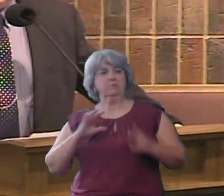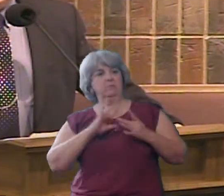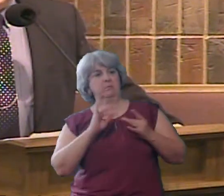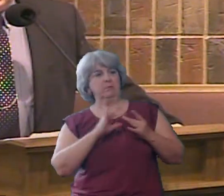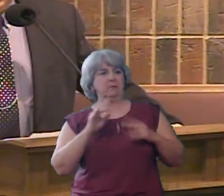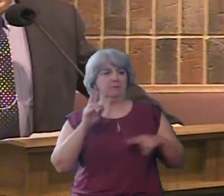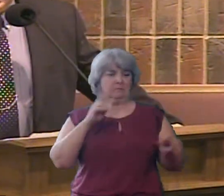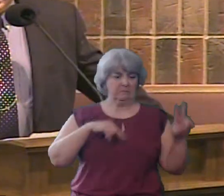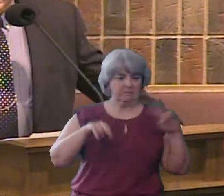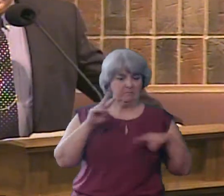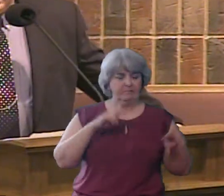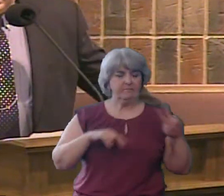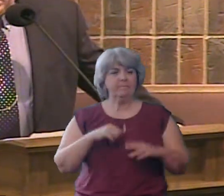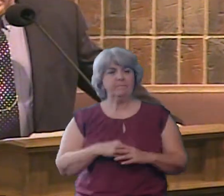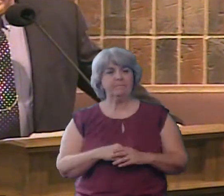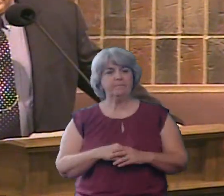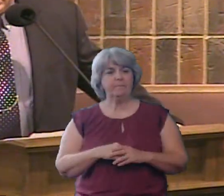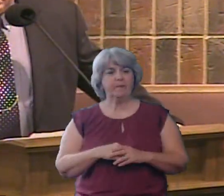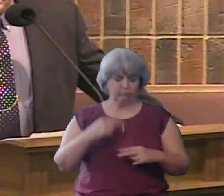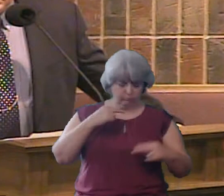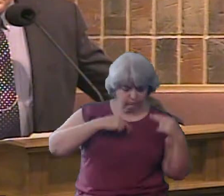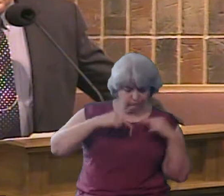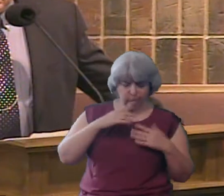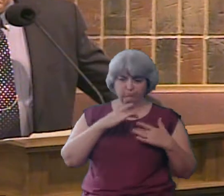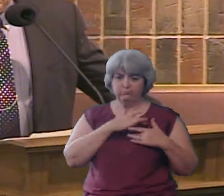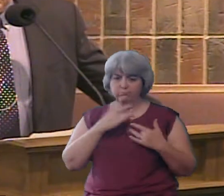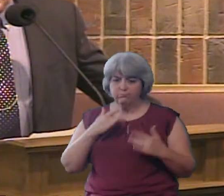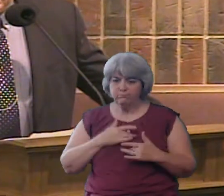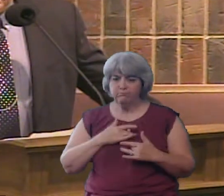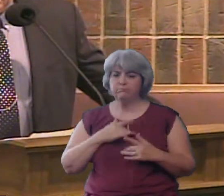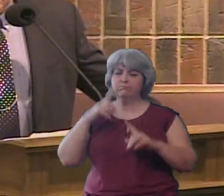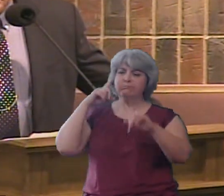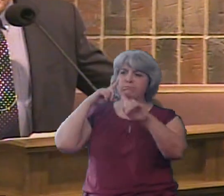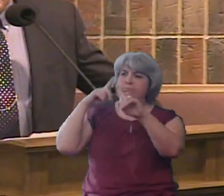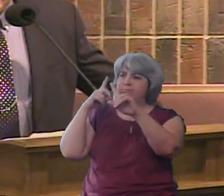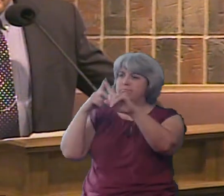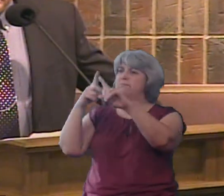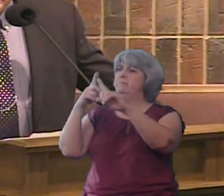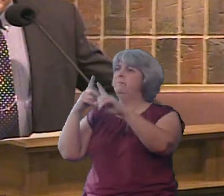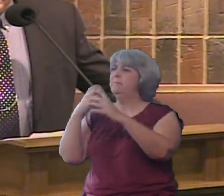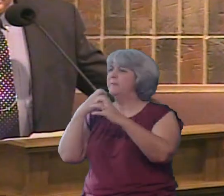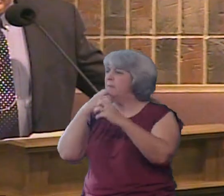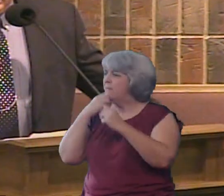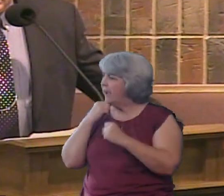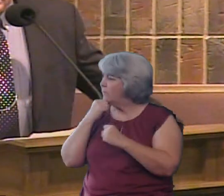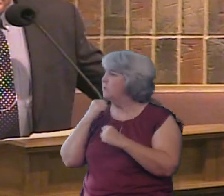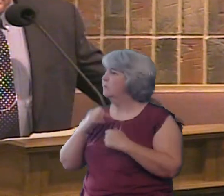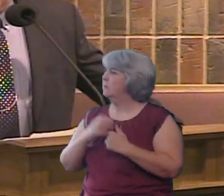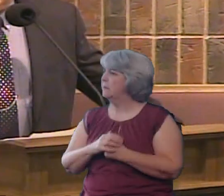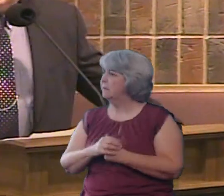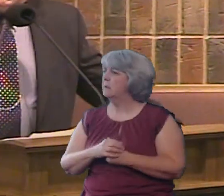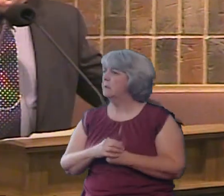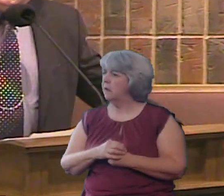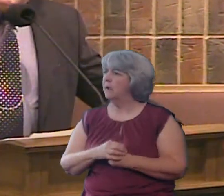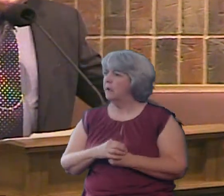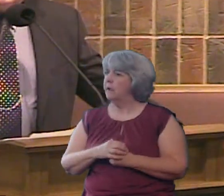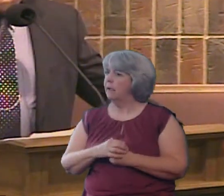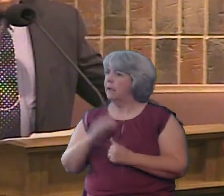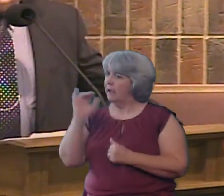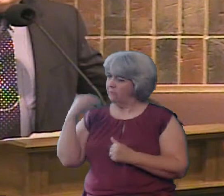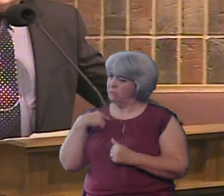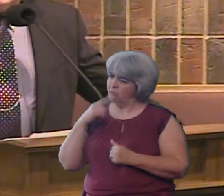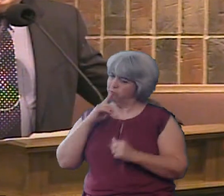our hearts and our minds, our interests, our goals, our values, we can discover a great deal about